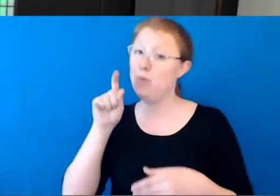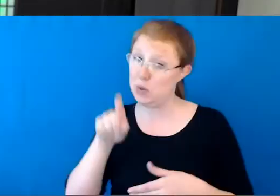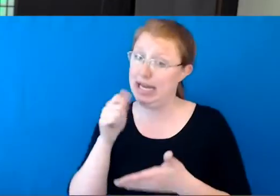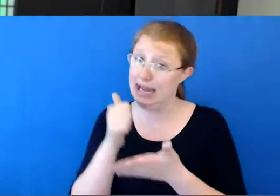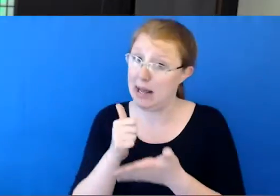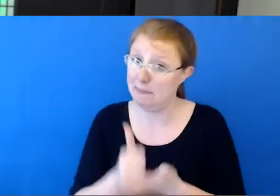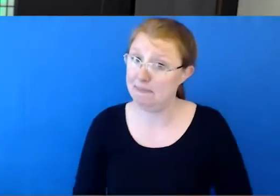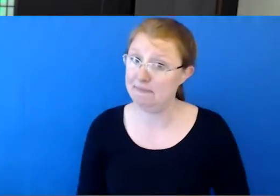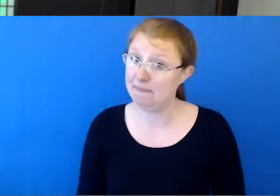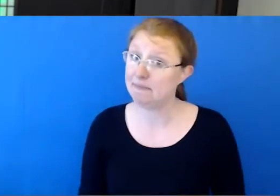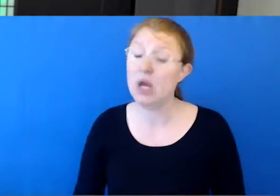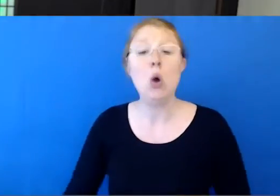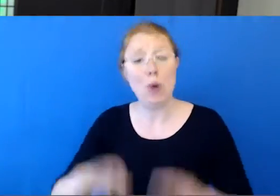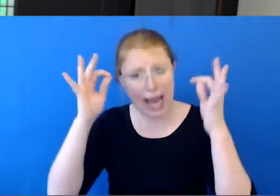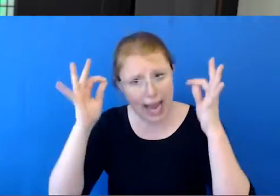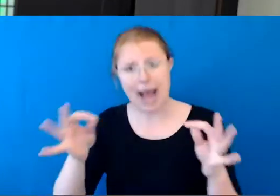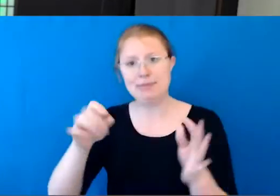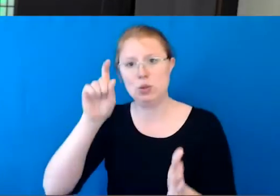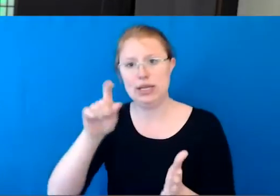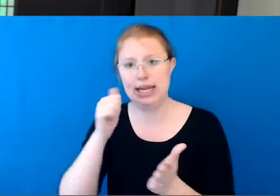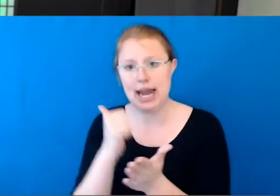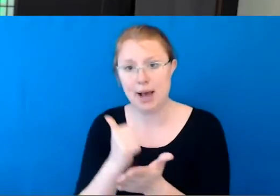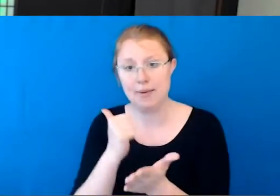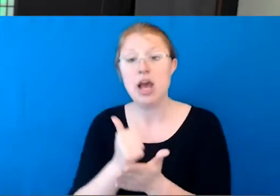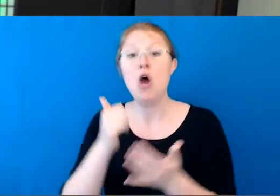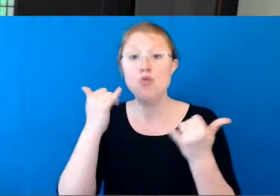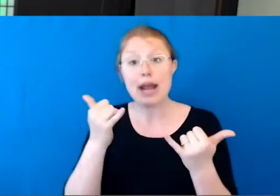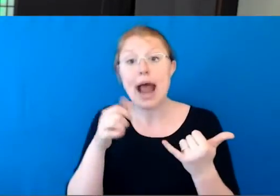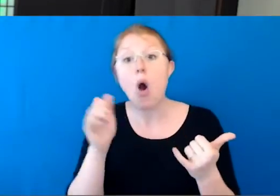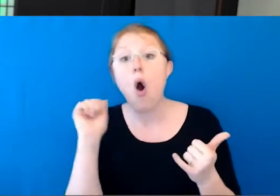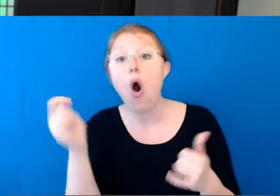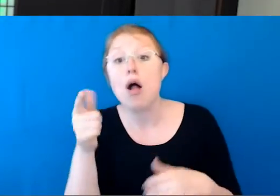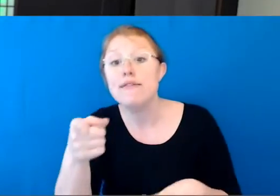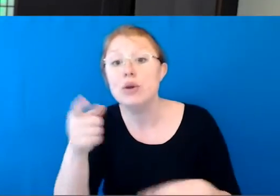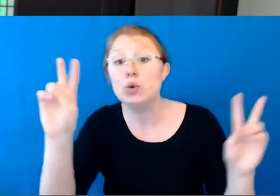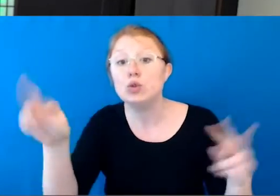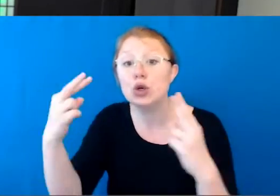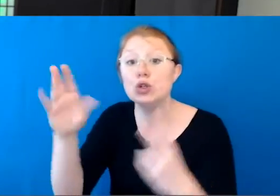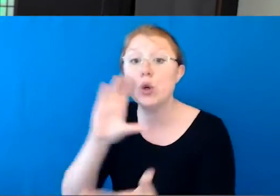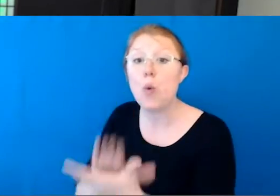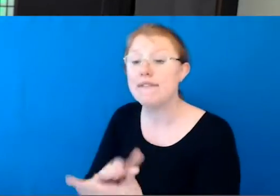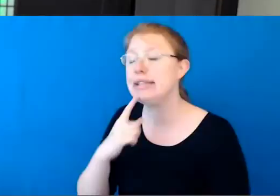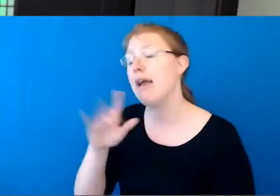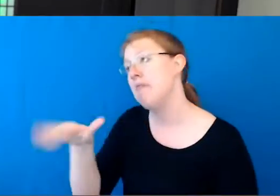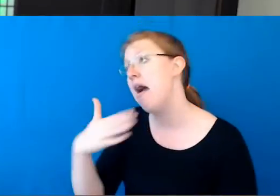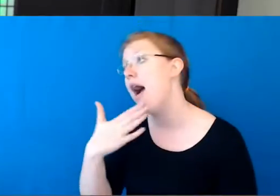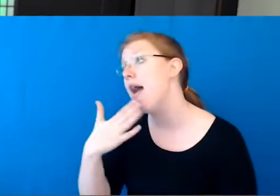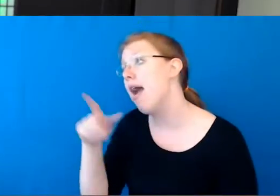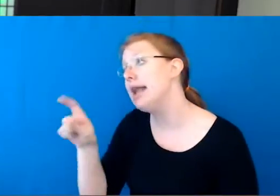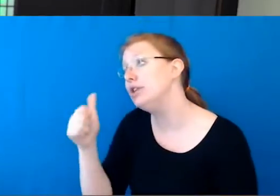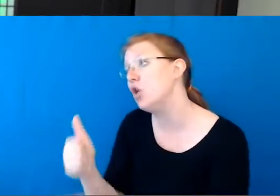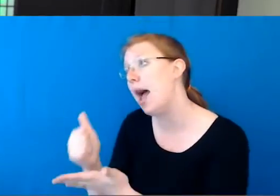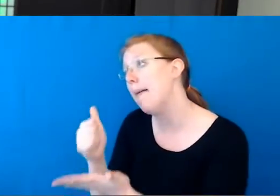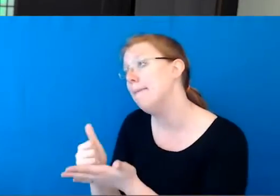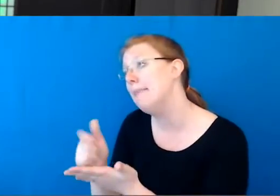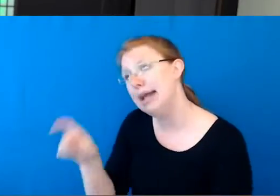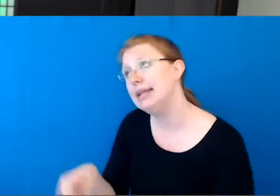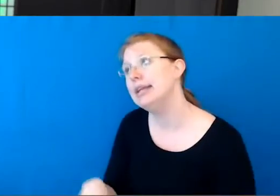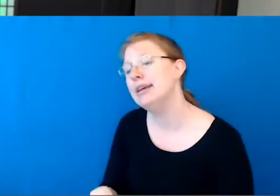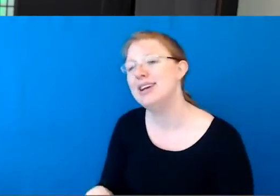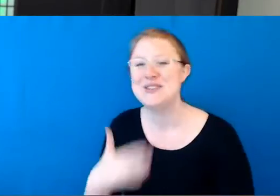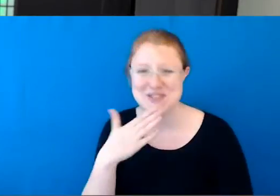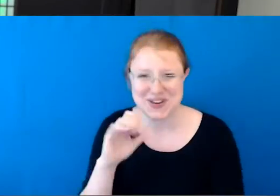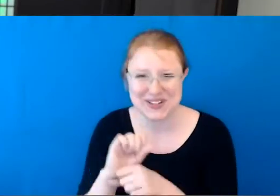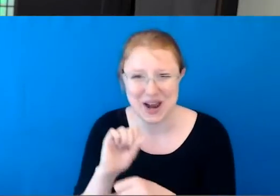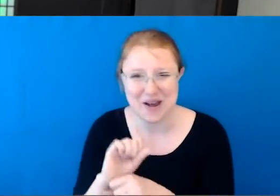you should turn to your wife right now and say, honey, I need your help. You can do it. Come on. Okay, good job. Because you do,